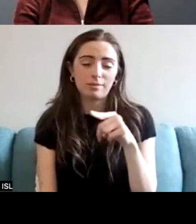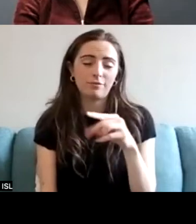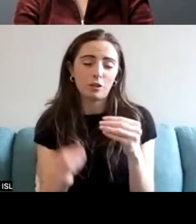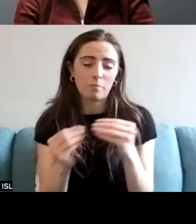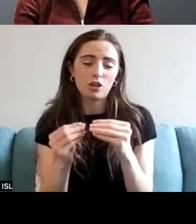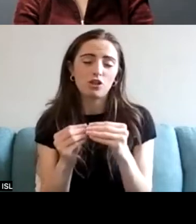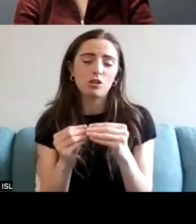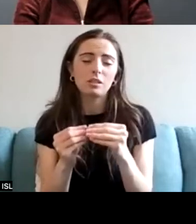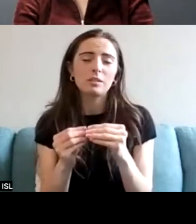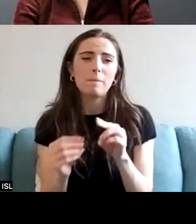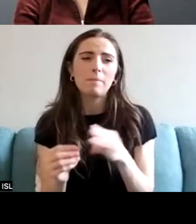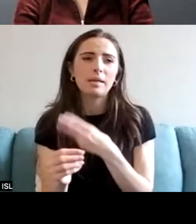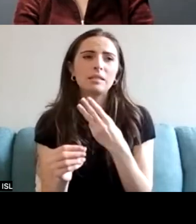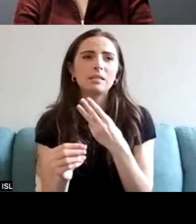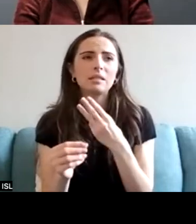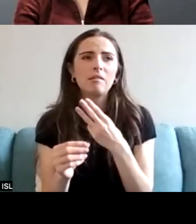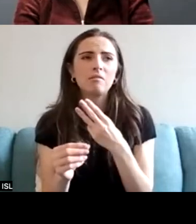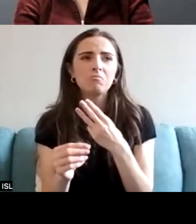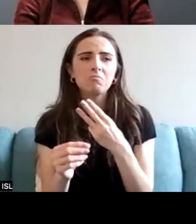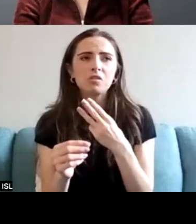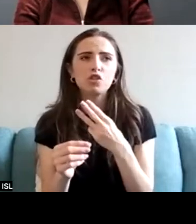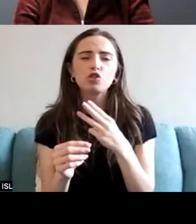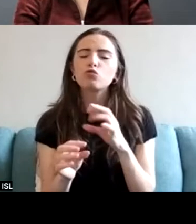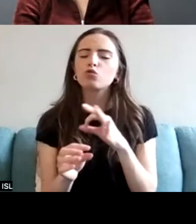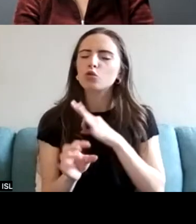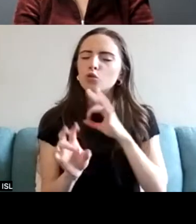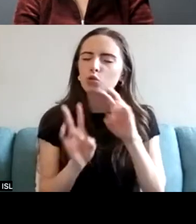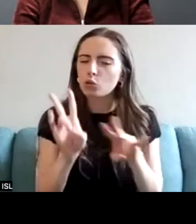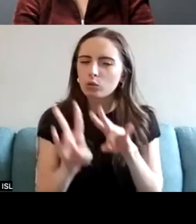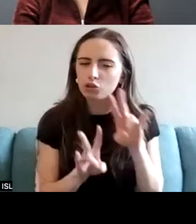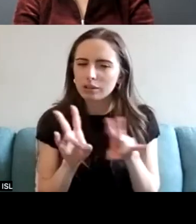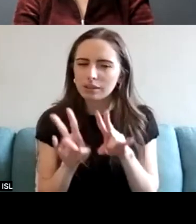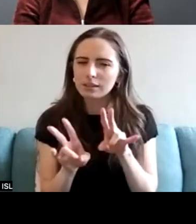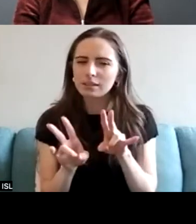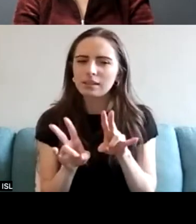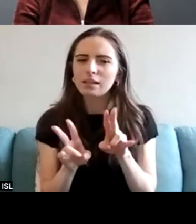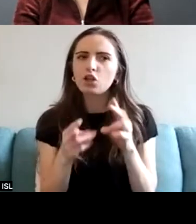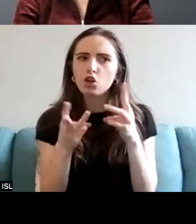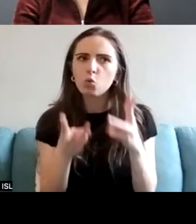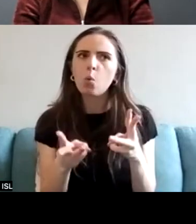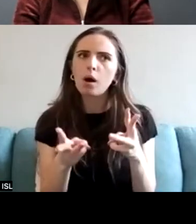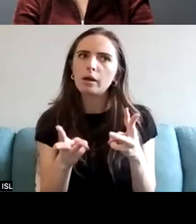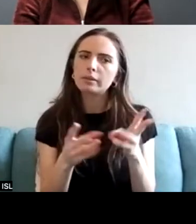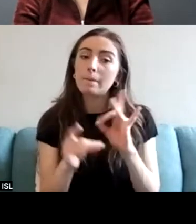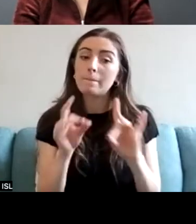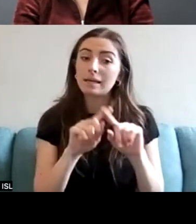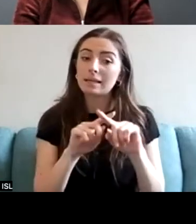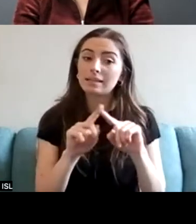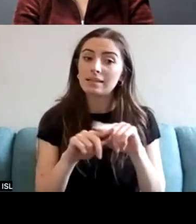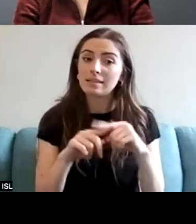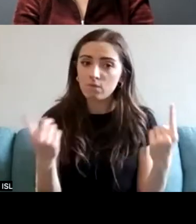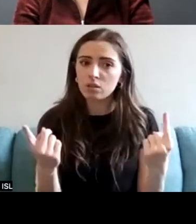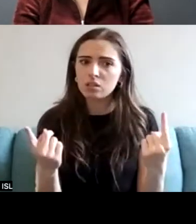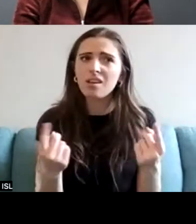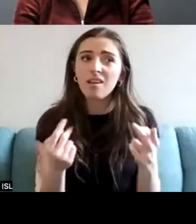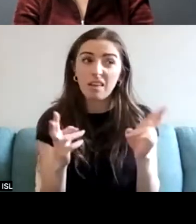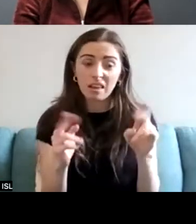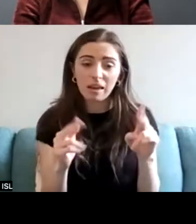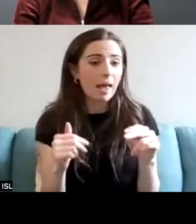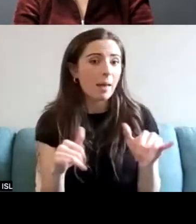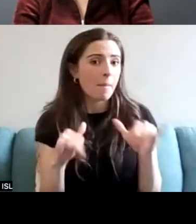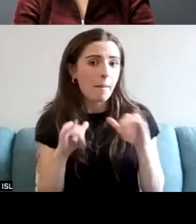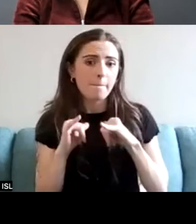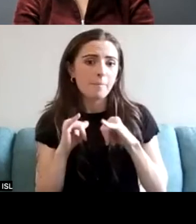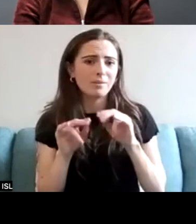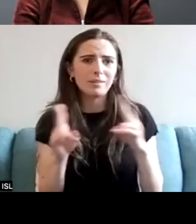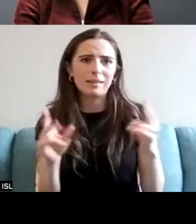intention. If, you know, if you want to make a difference, it certainly can be done, and it's actually not that difficult, and